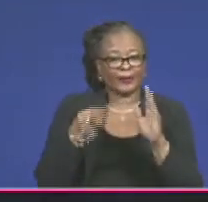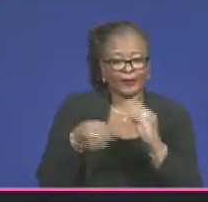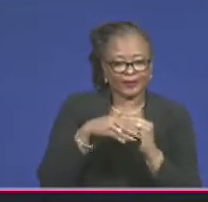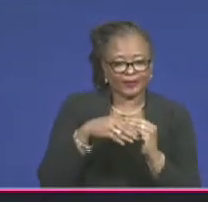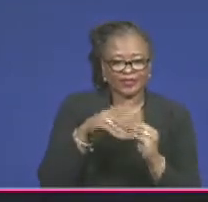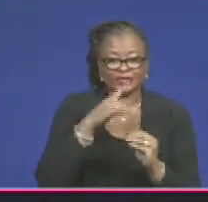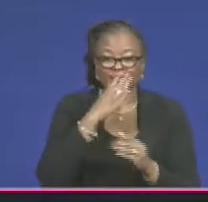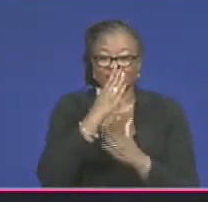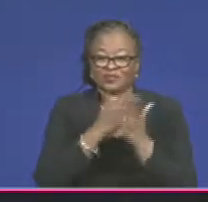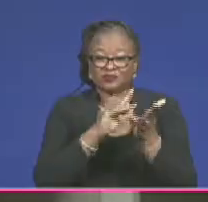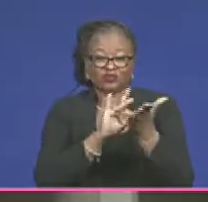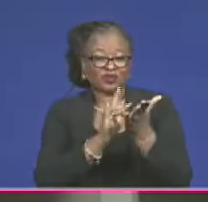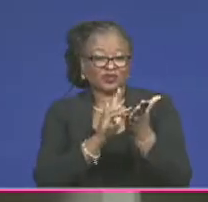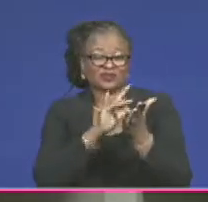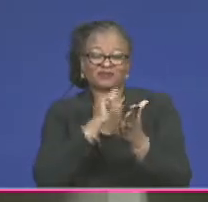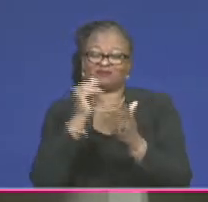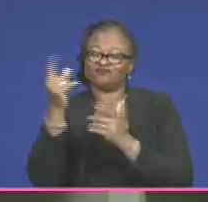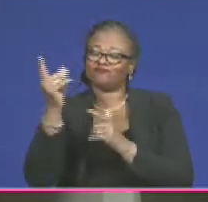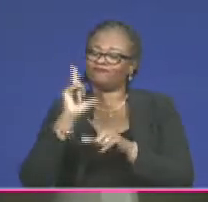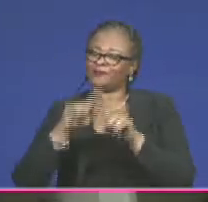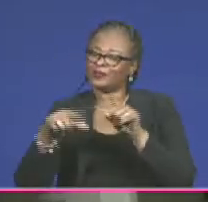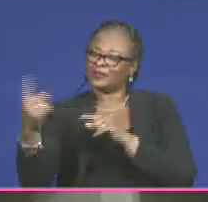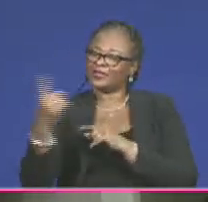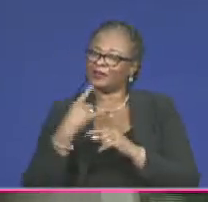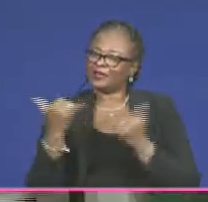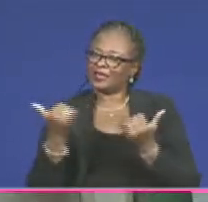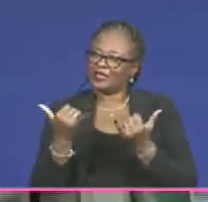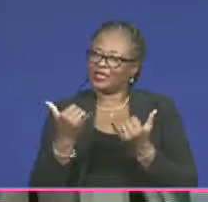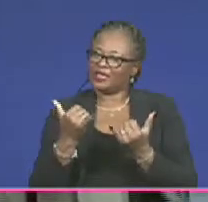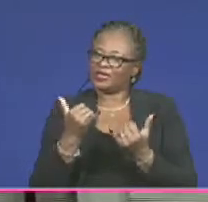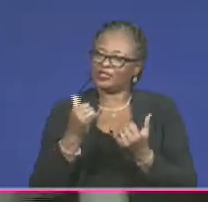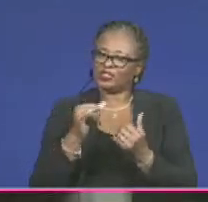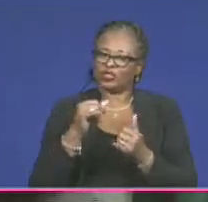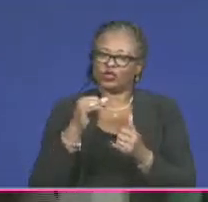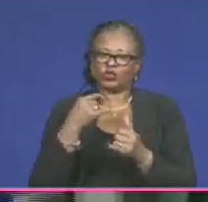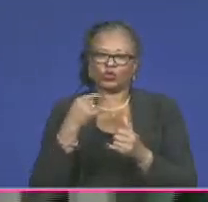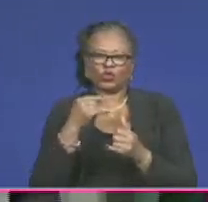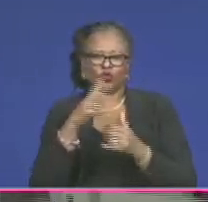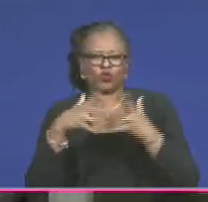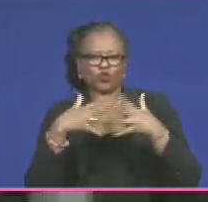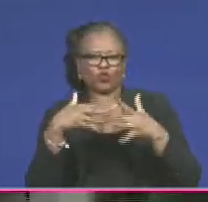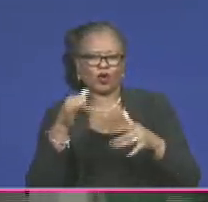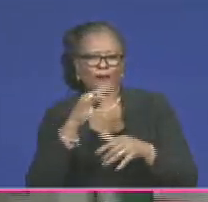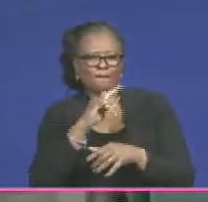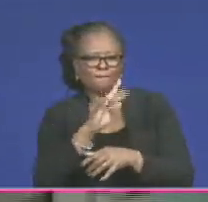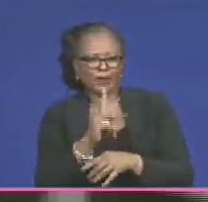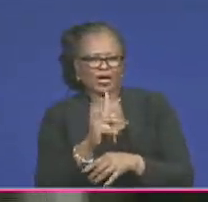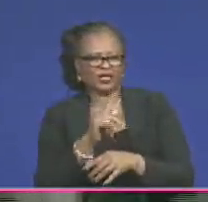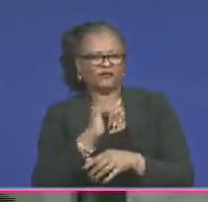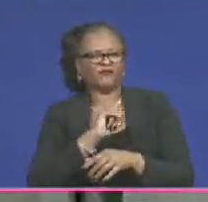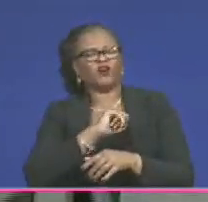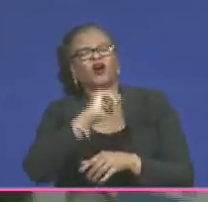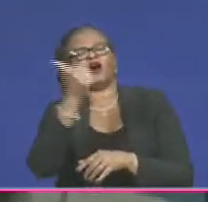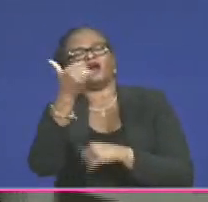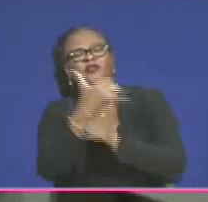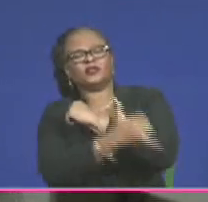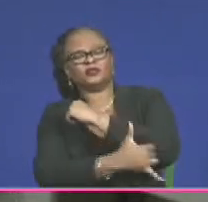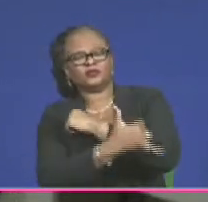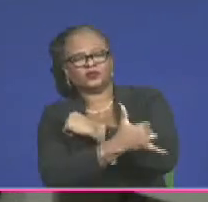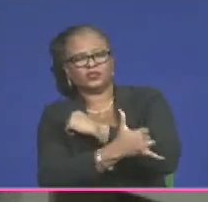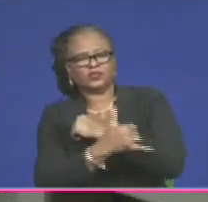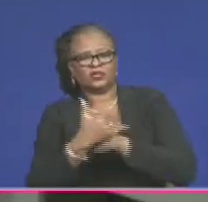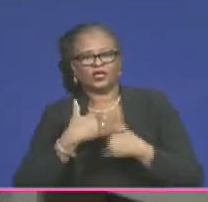not be coming into this country are what is referred to as gray market drugs intended for other countries. Minister Sands says